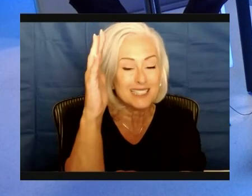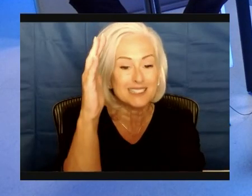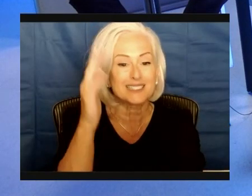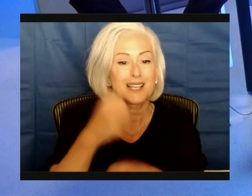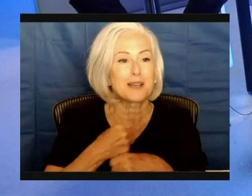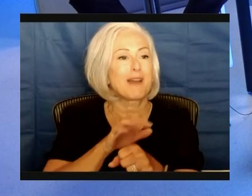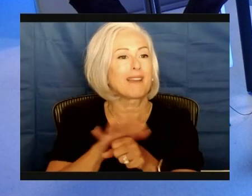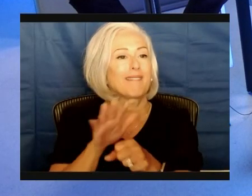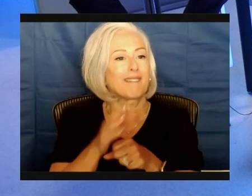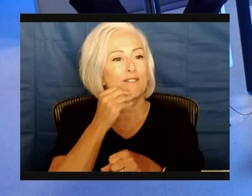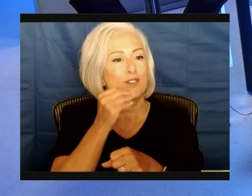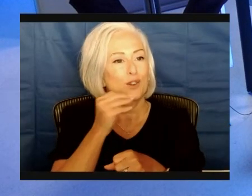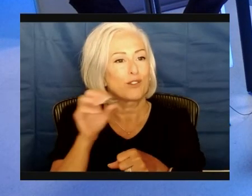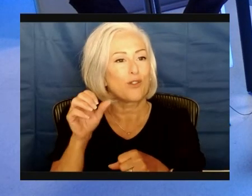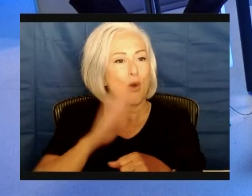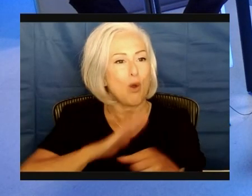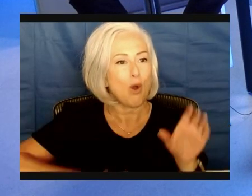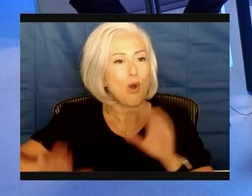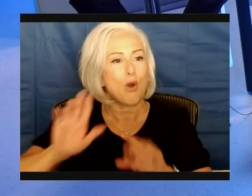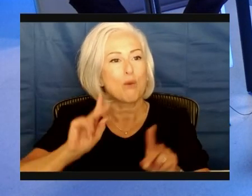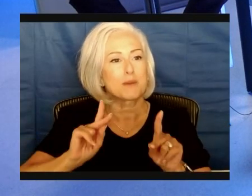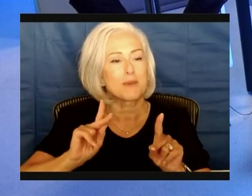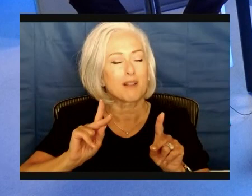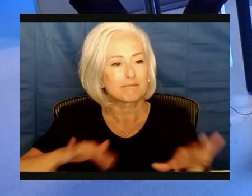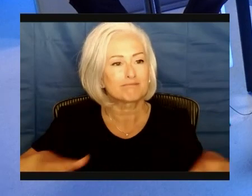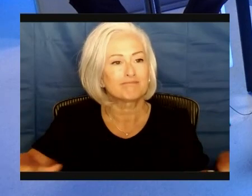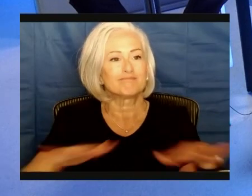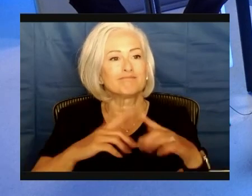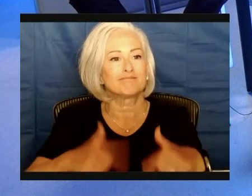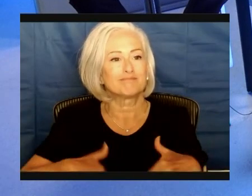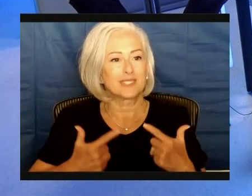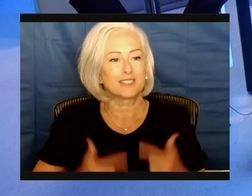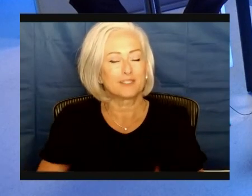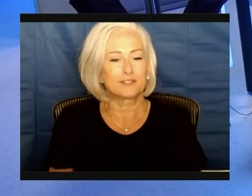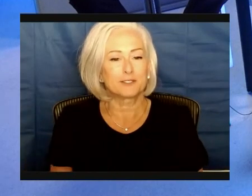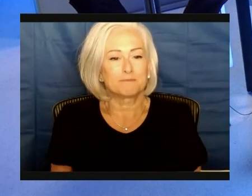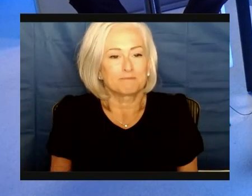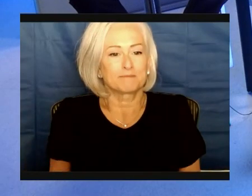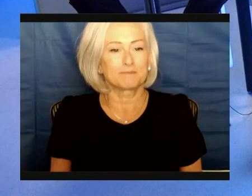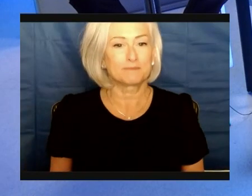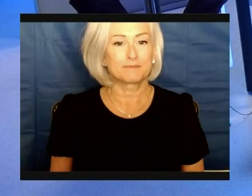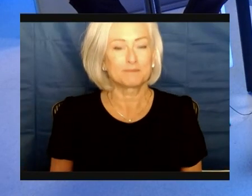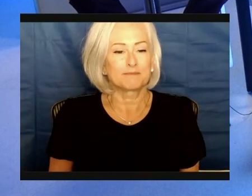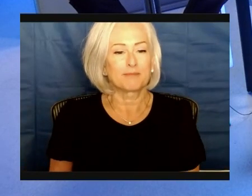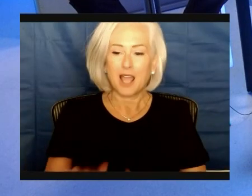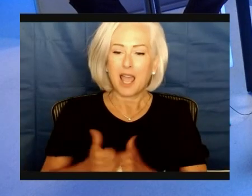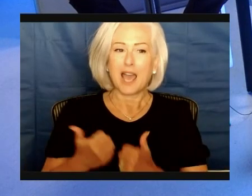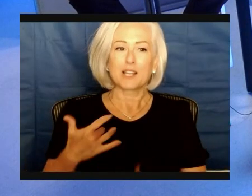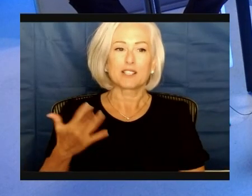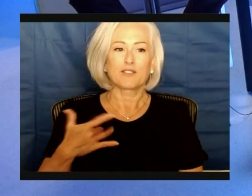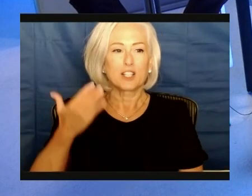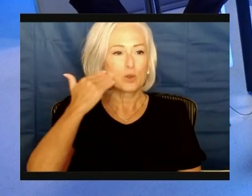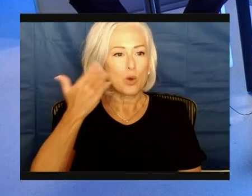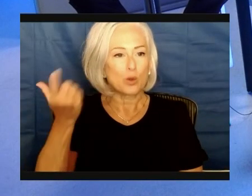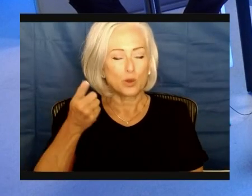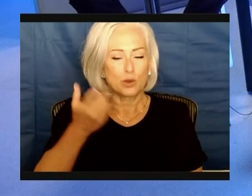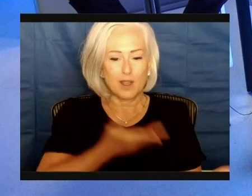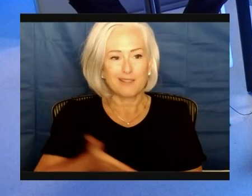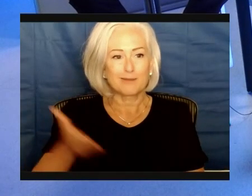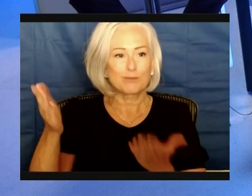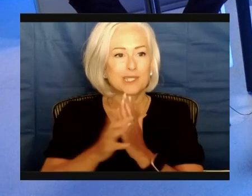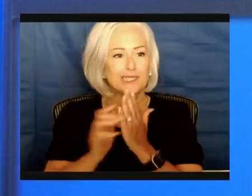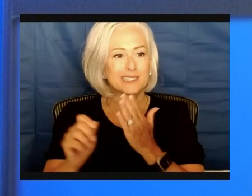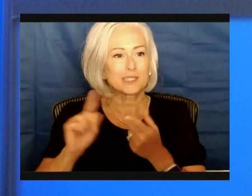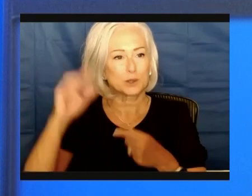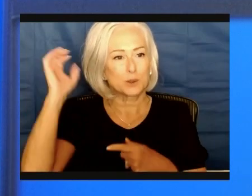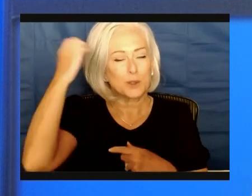how does it feel to come back acquiring these skills, knowing you can take that back to Ethiopia and help folks? So it is a